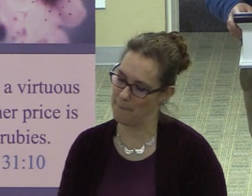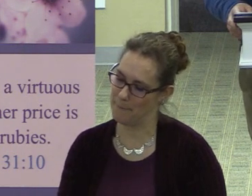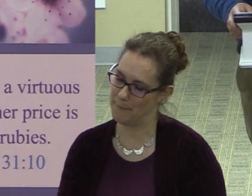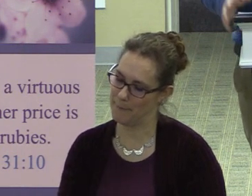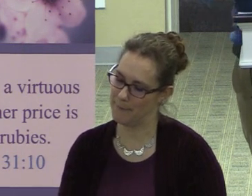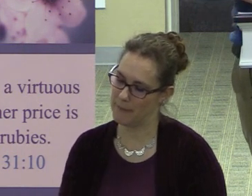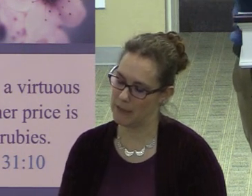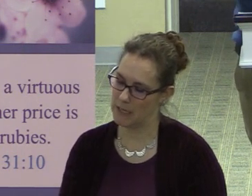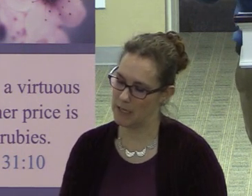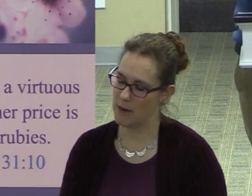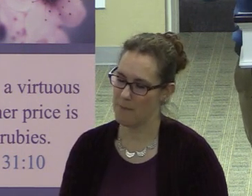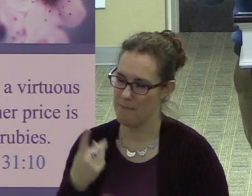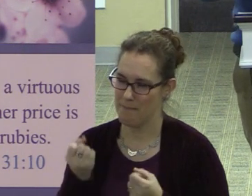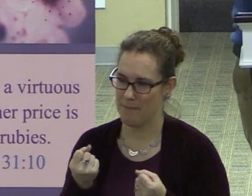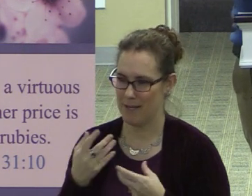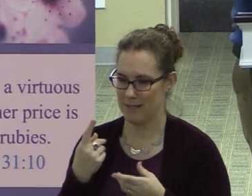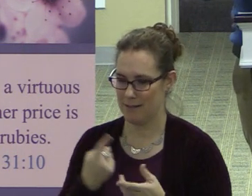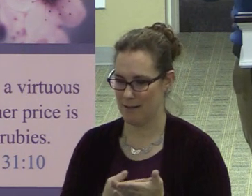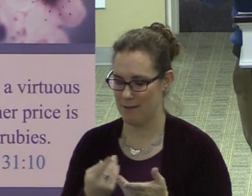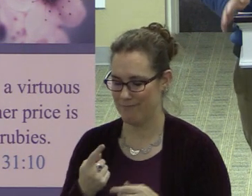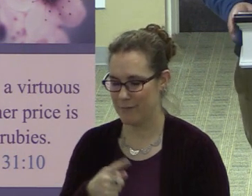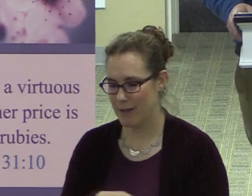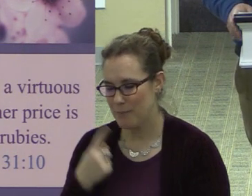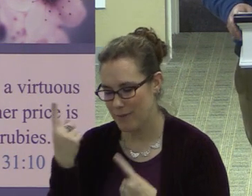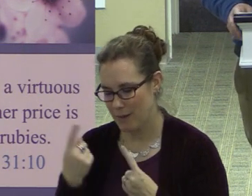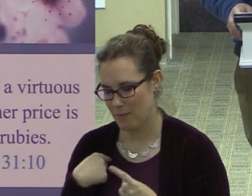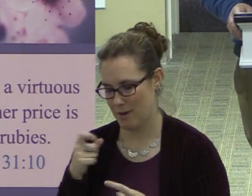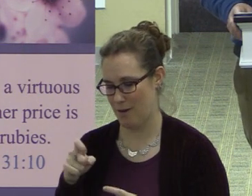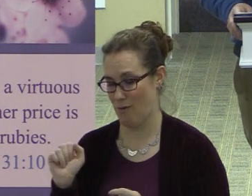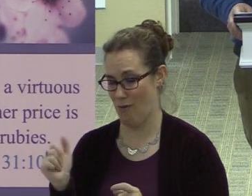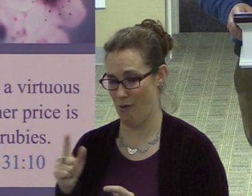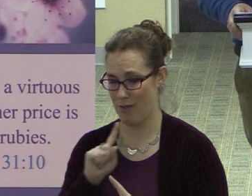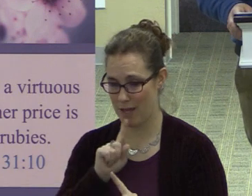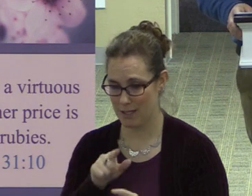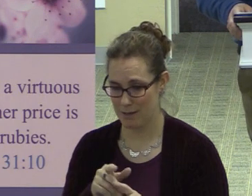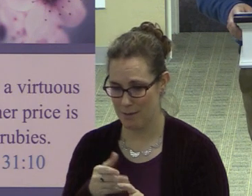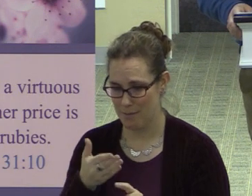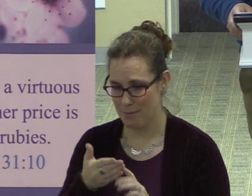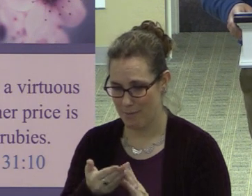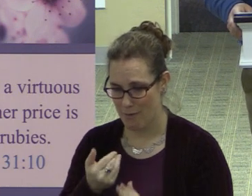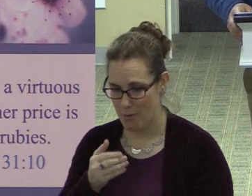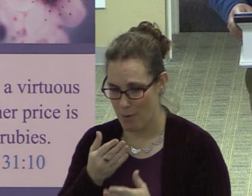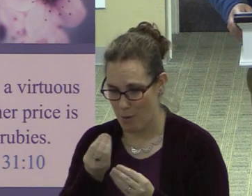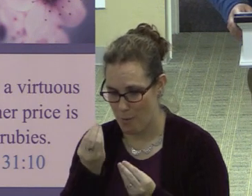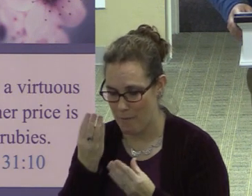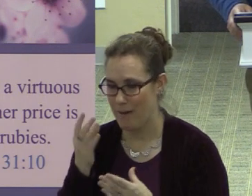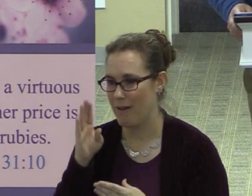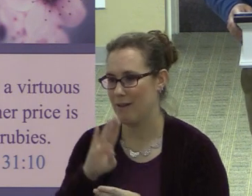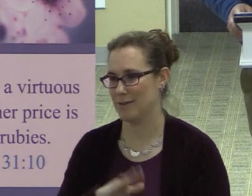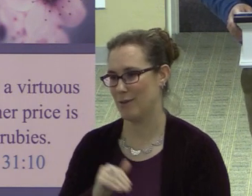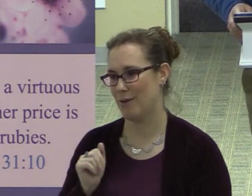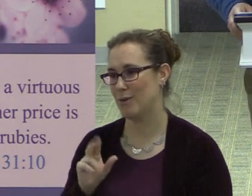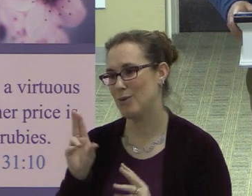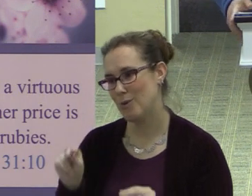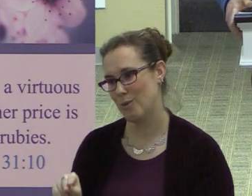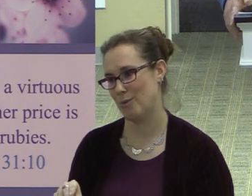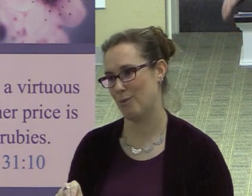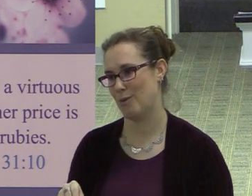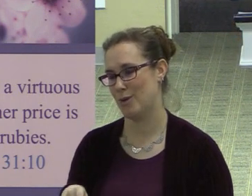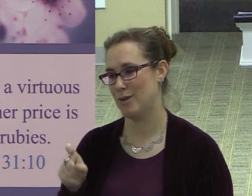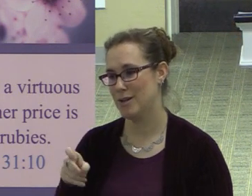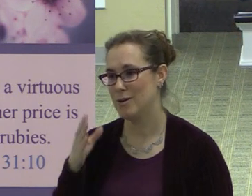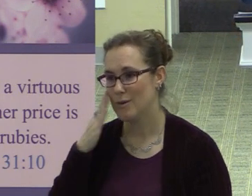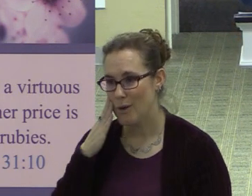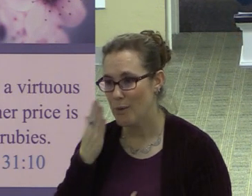Many times we think we need all the answers before we obey God's call. No. The biggest answer you need to know is simply